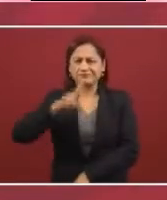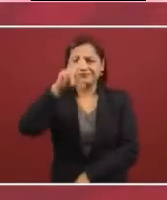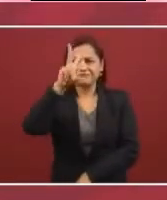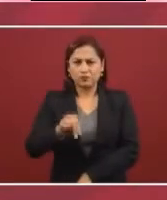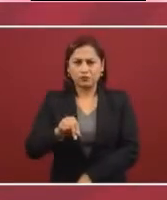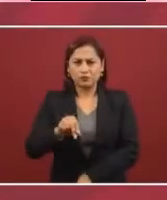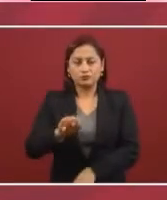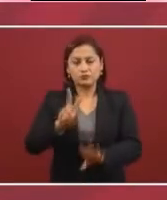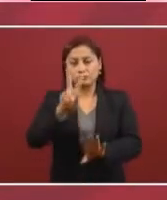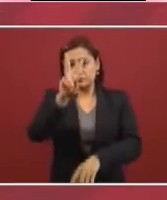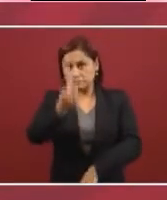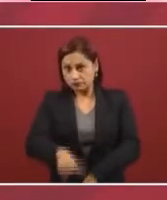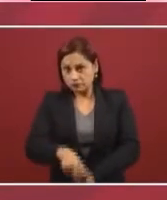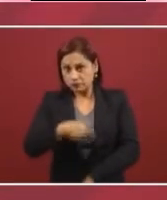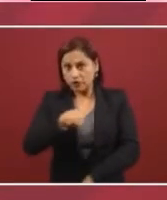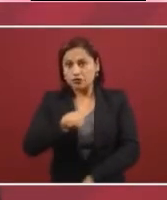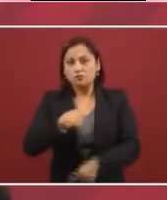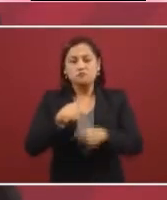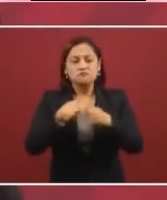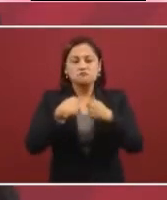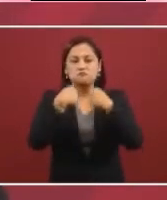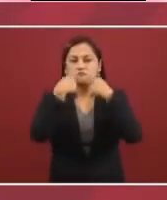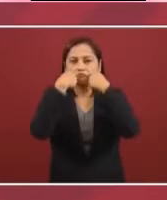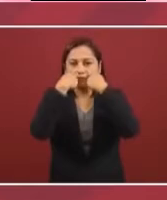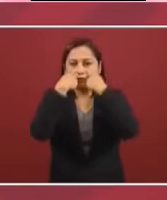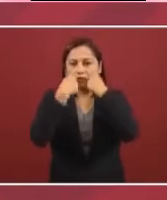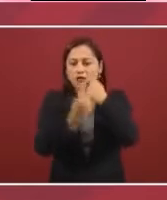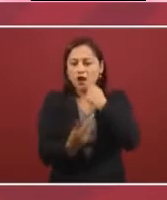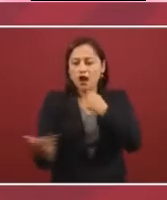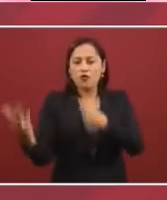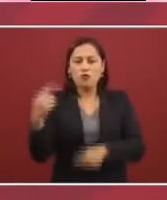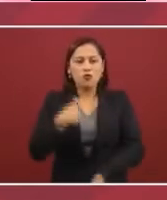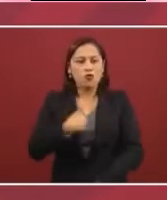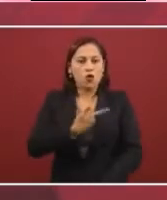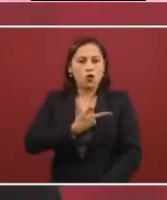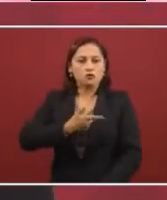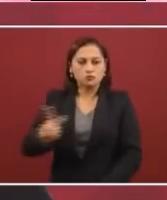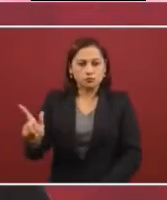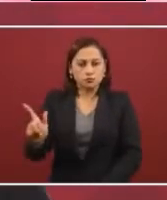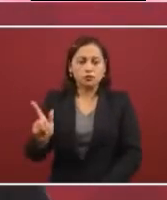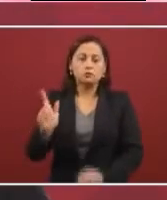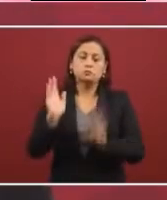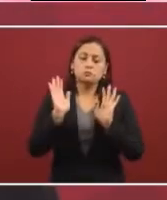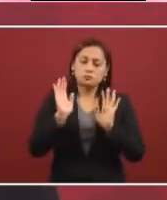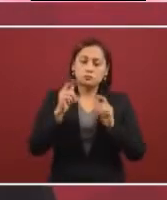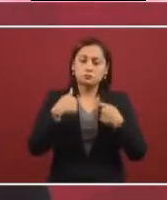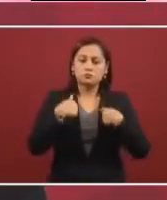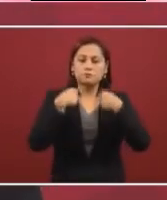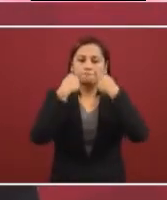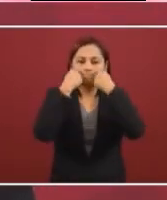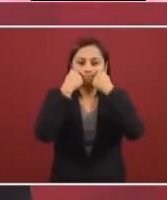And I do not care if you don't like, if a lot of them don't like it.